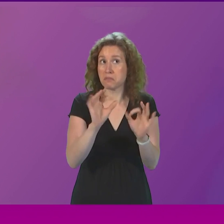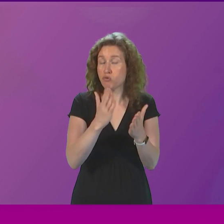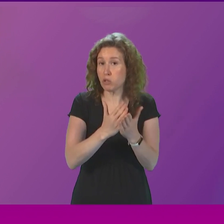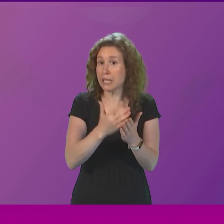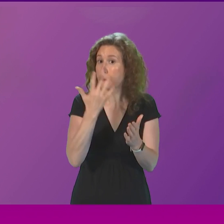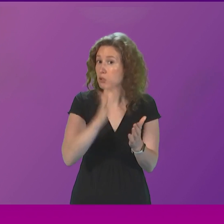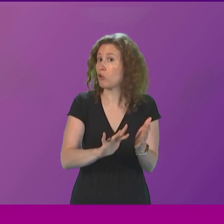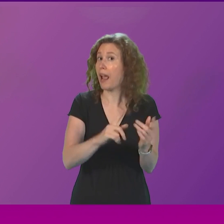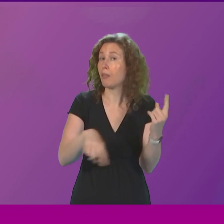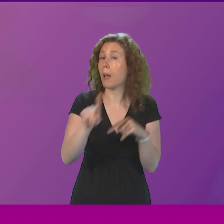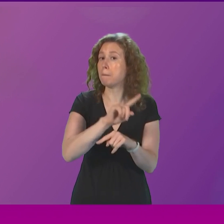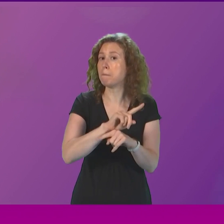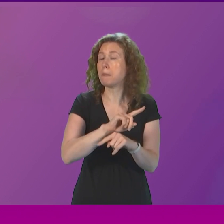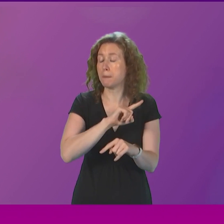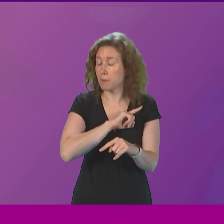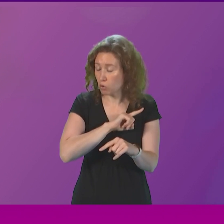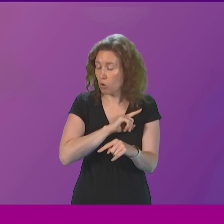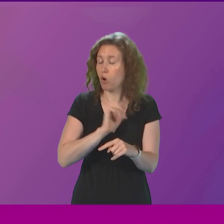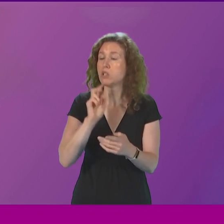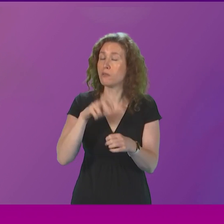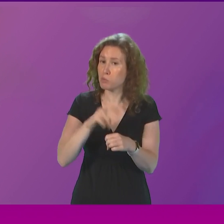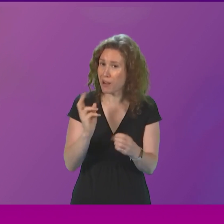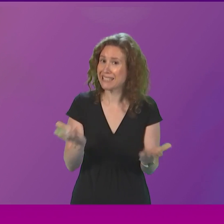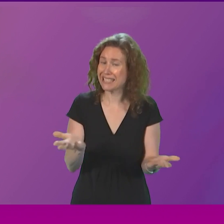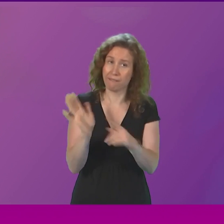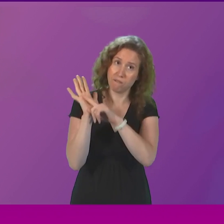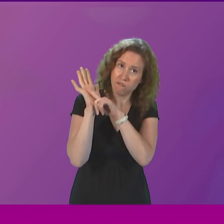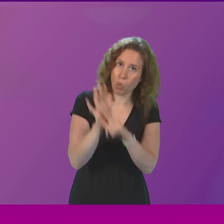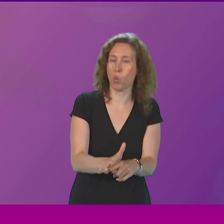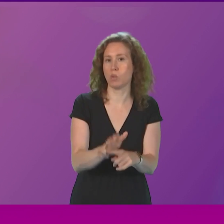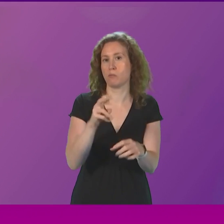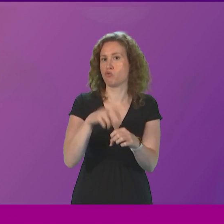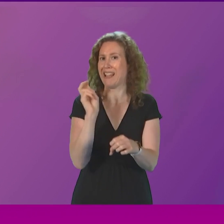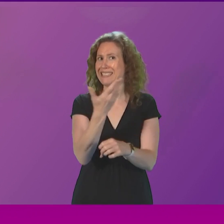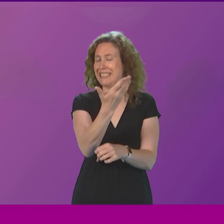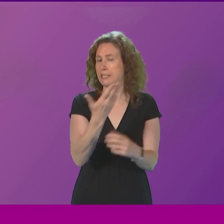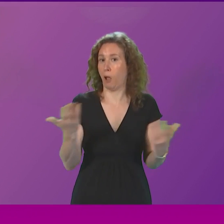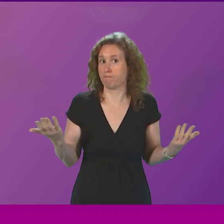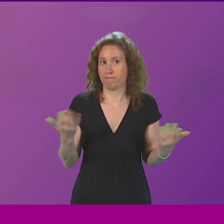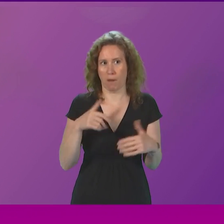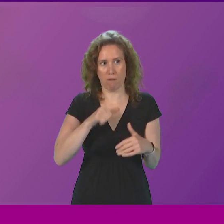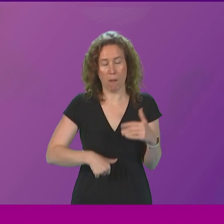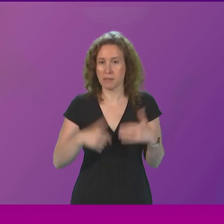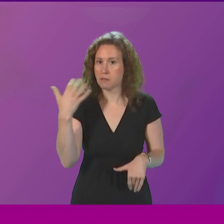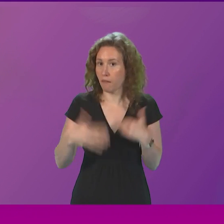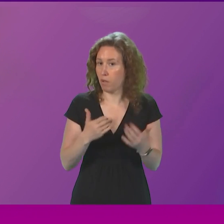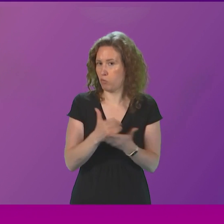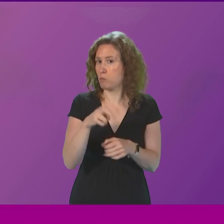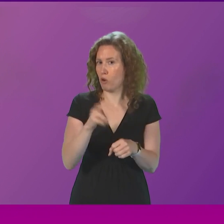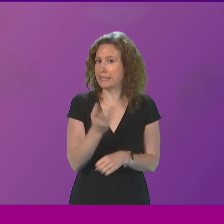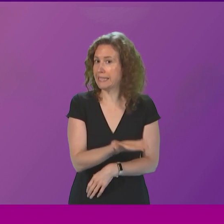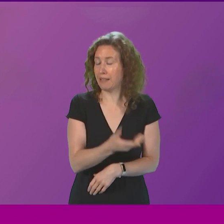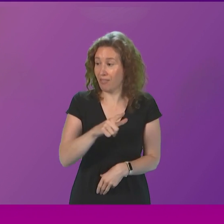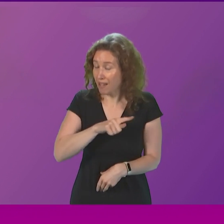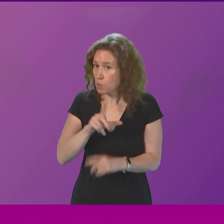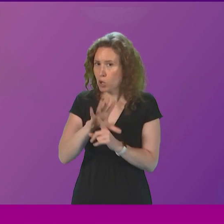rural Scotland because of their hard Brexit imposed upon them. And that is why, for example, the Conservatives